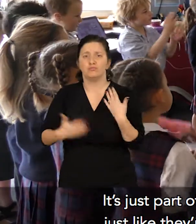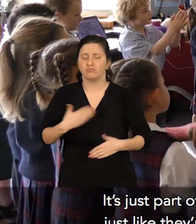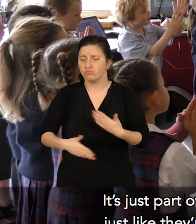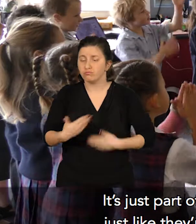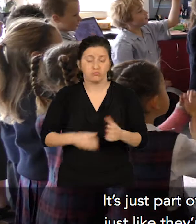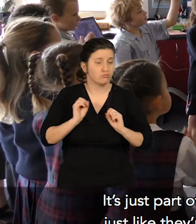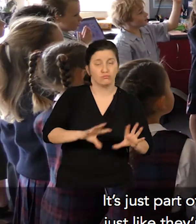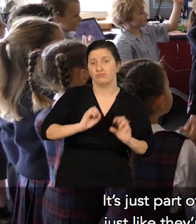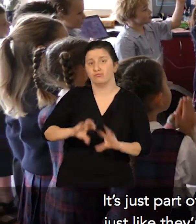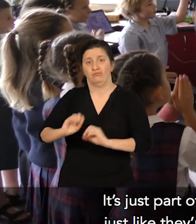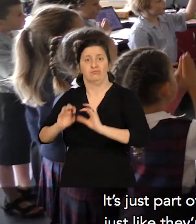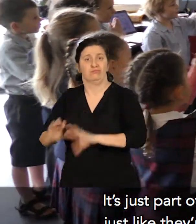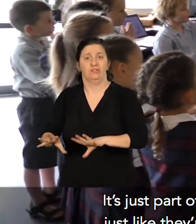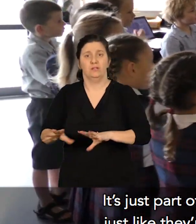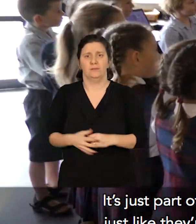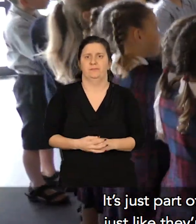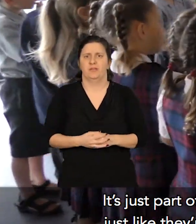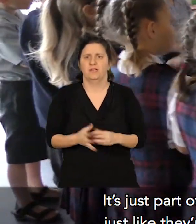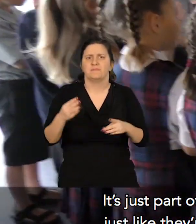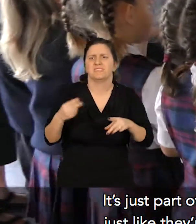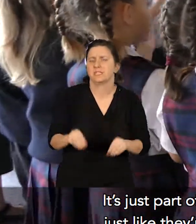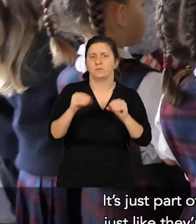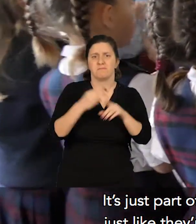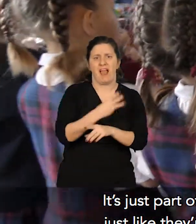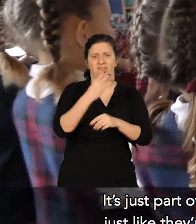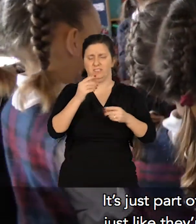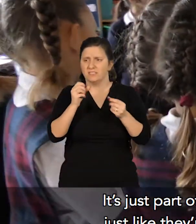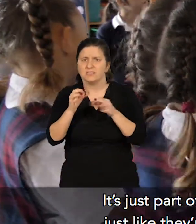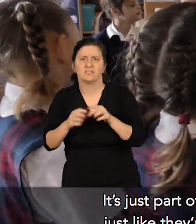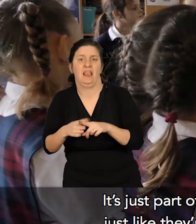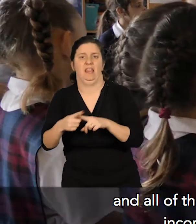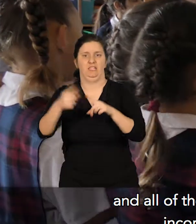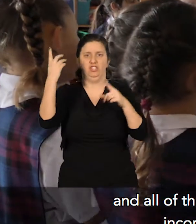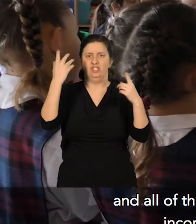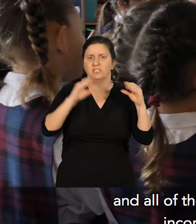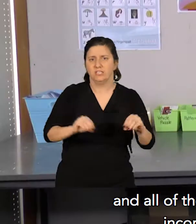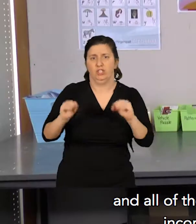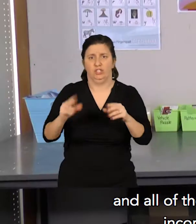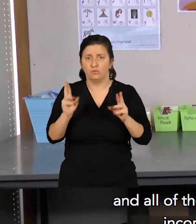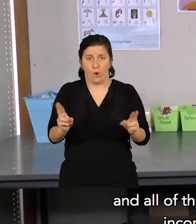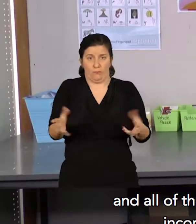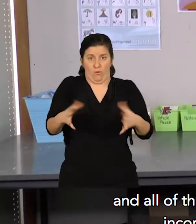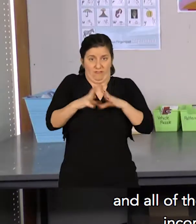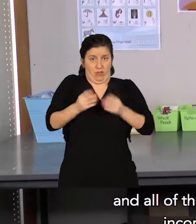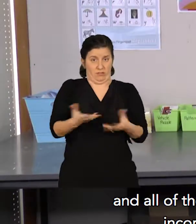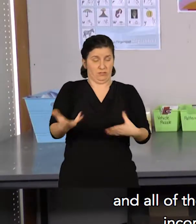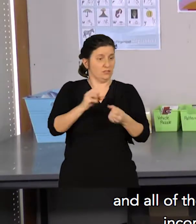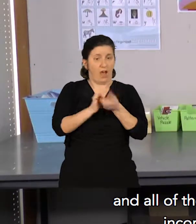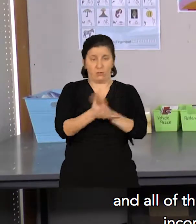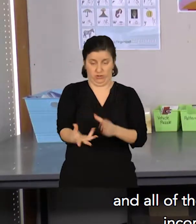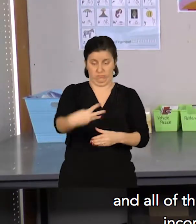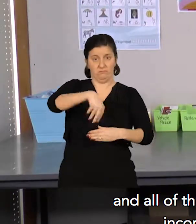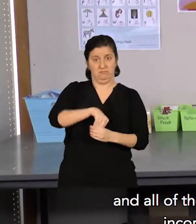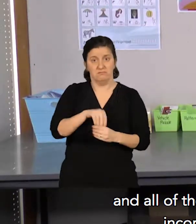is taught and what is available for them, just like they're taught to read, just like they're taught maths and all of the other things, because sign language can